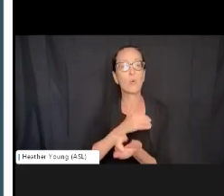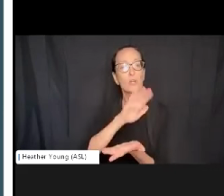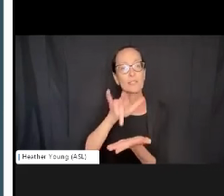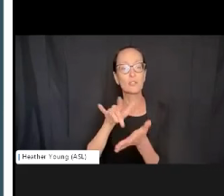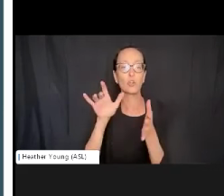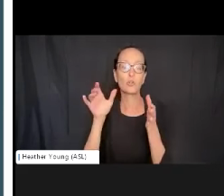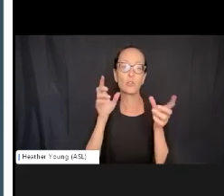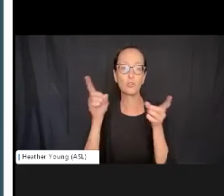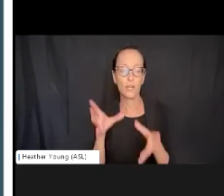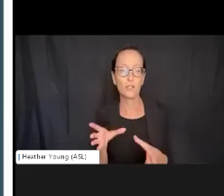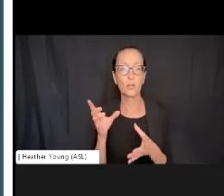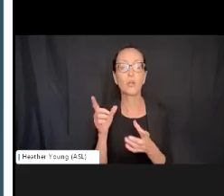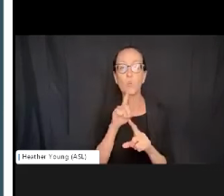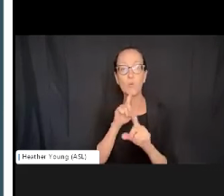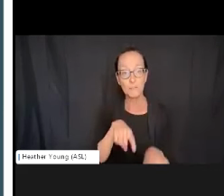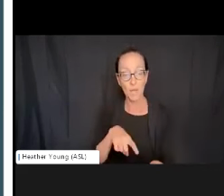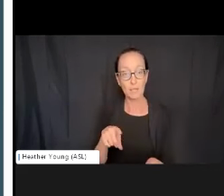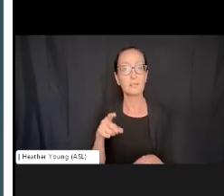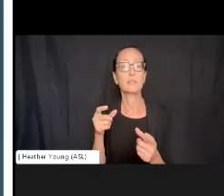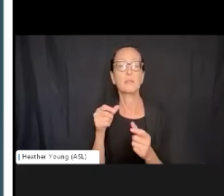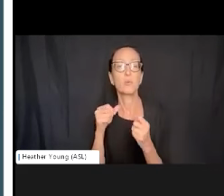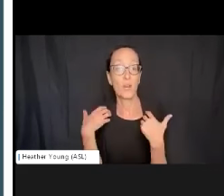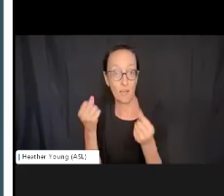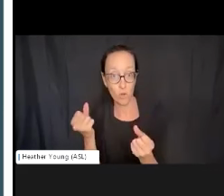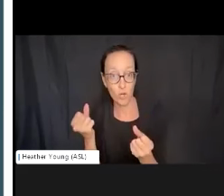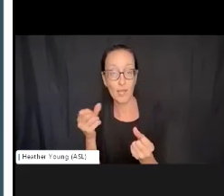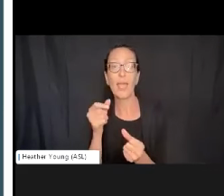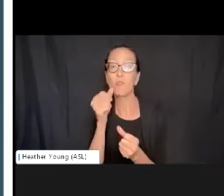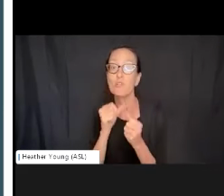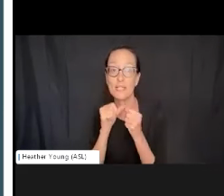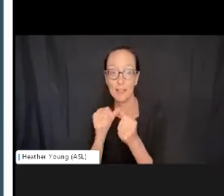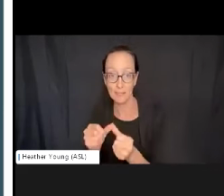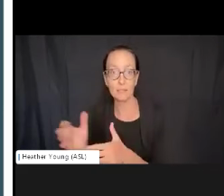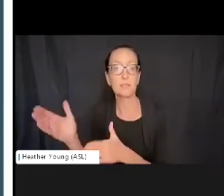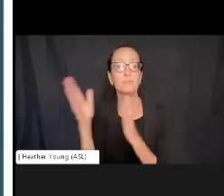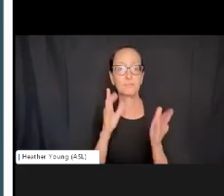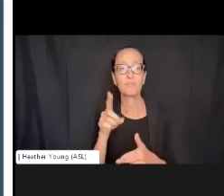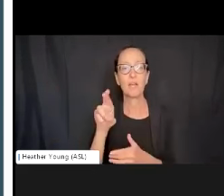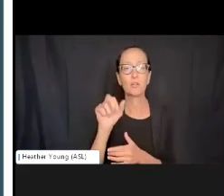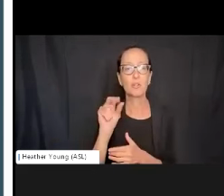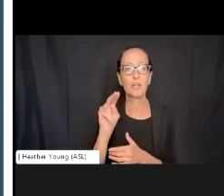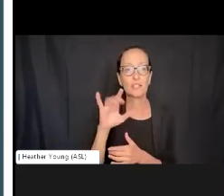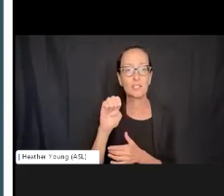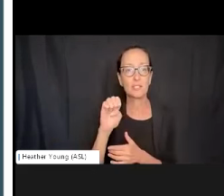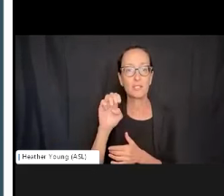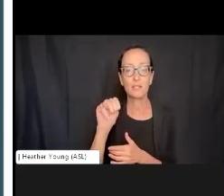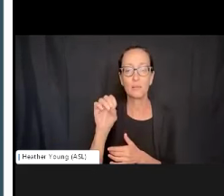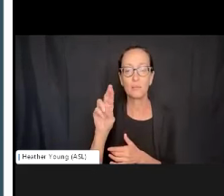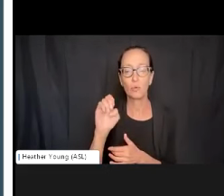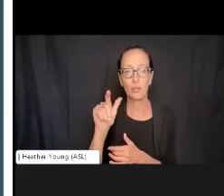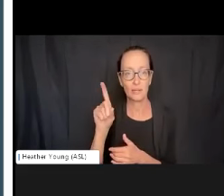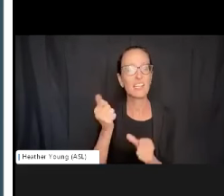of Response, Recovery, and Resilience. Then we have Dr. Angie Moreland, who is the Mass Violence Center